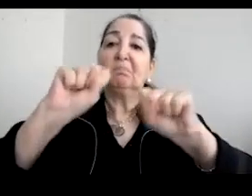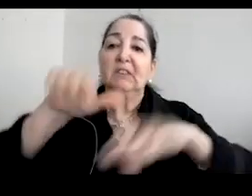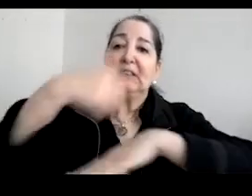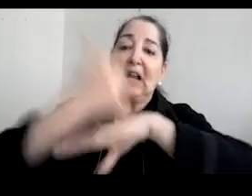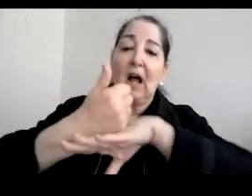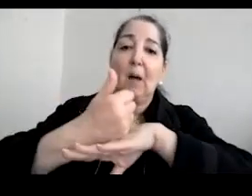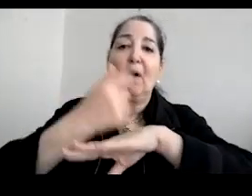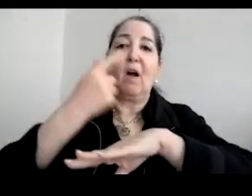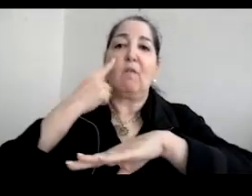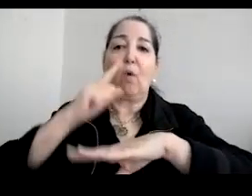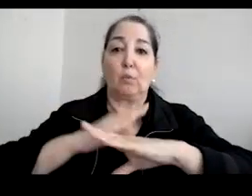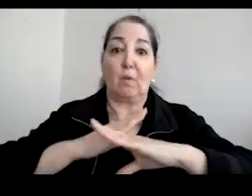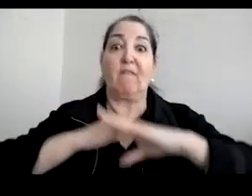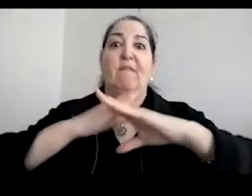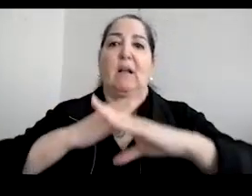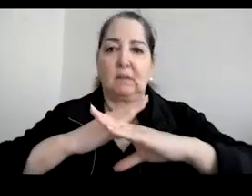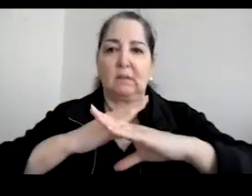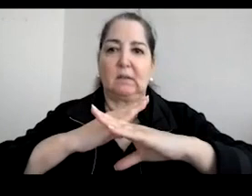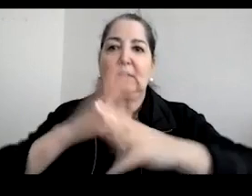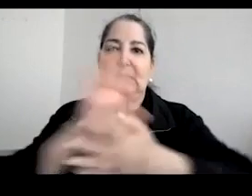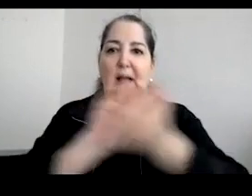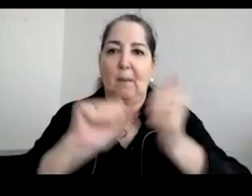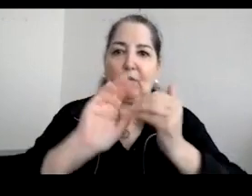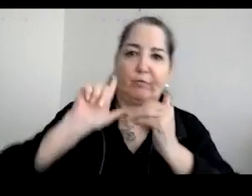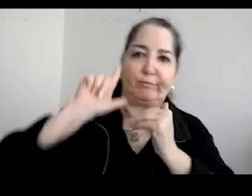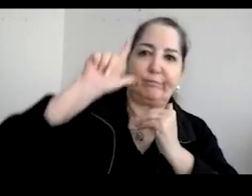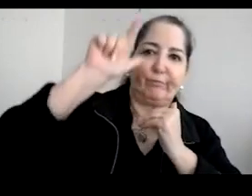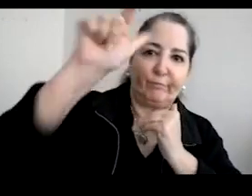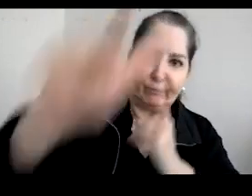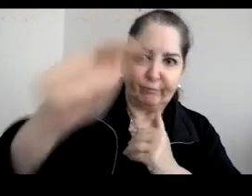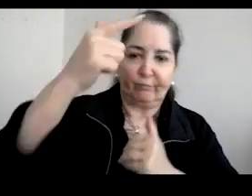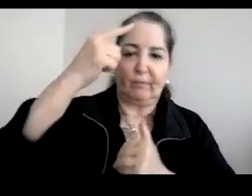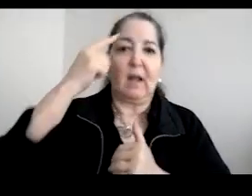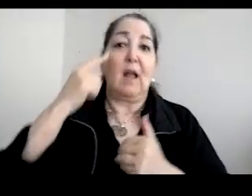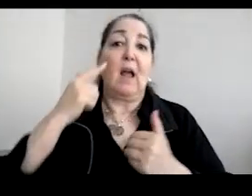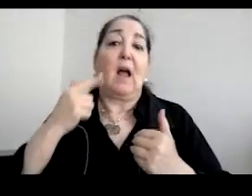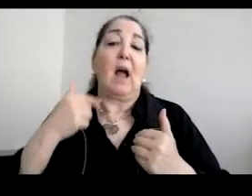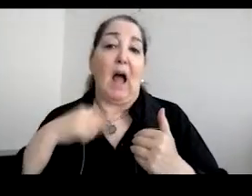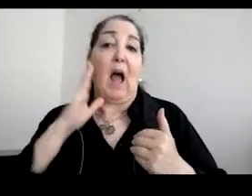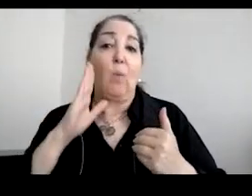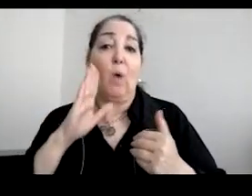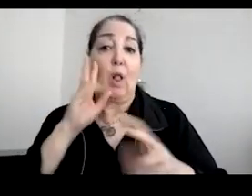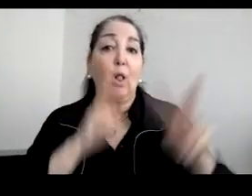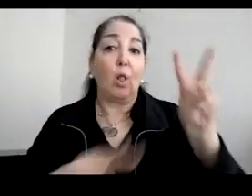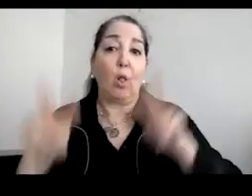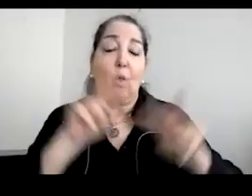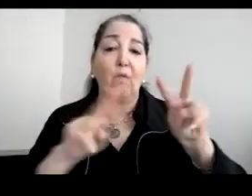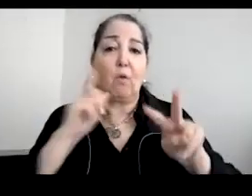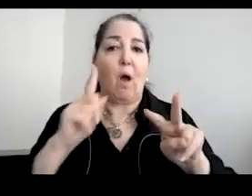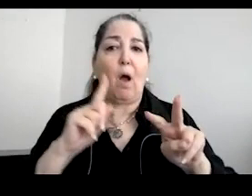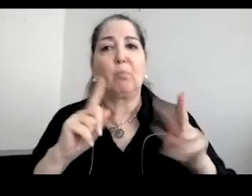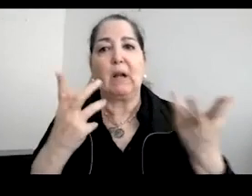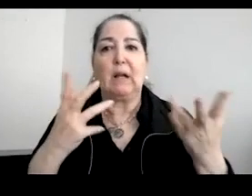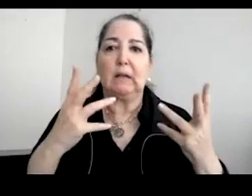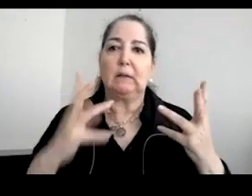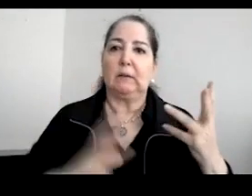harm. Because this is going to be a pretty high level overview, I do want to encourage people, if there are topics